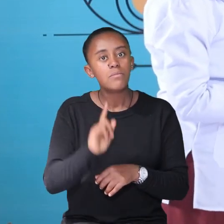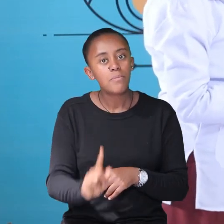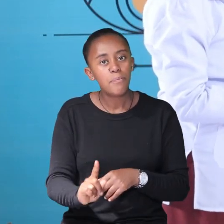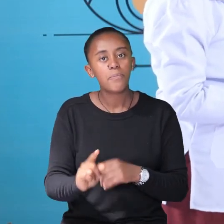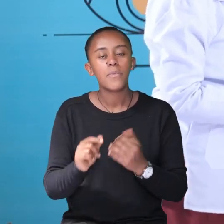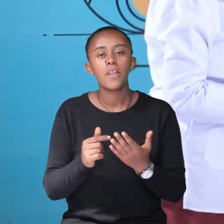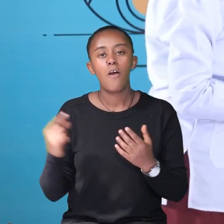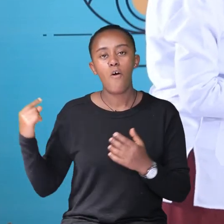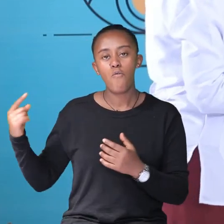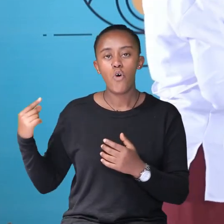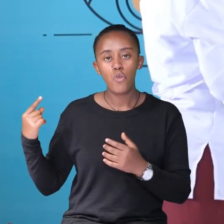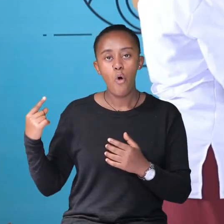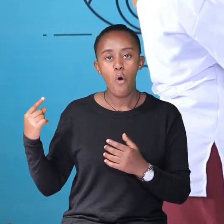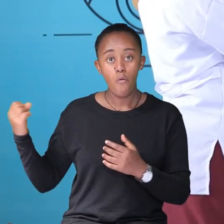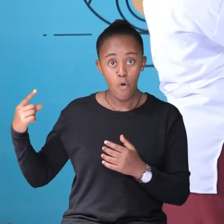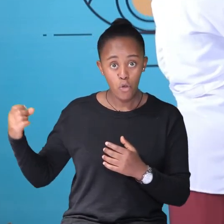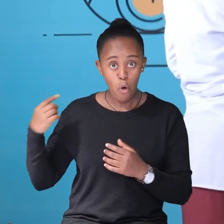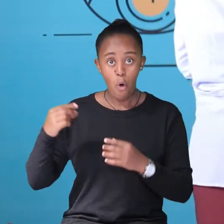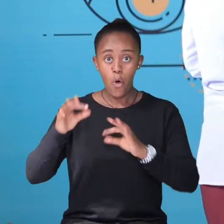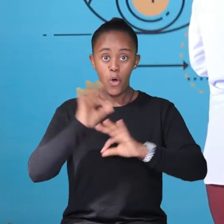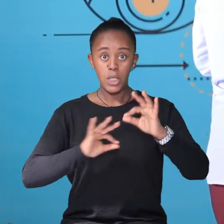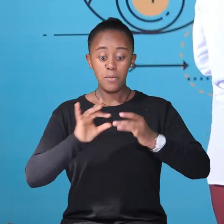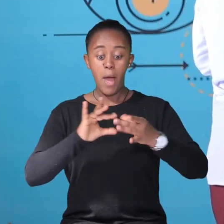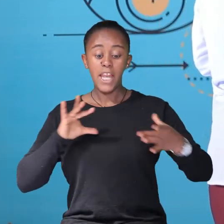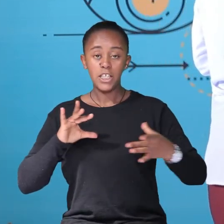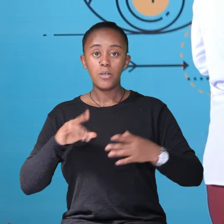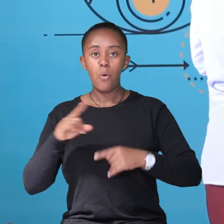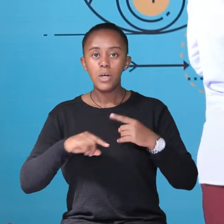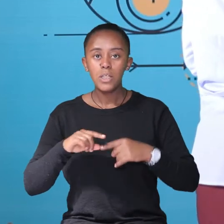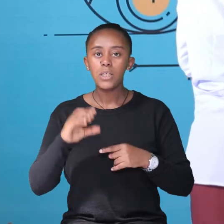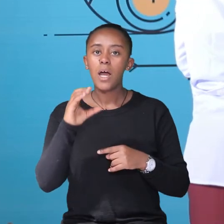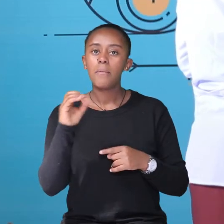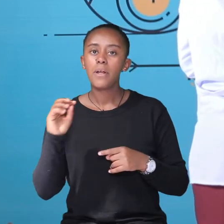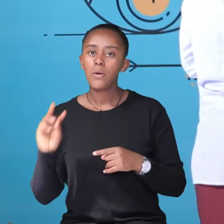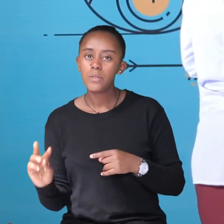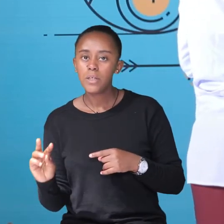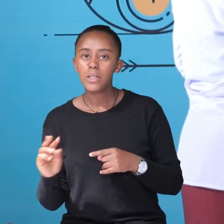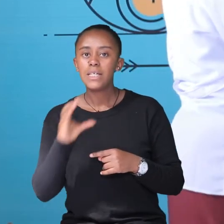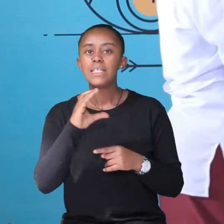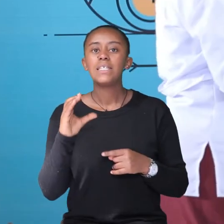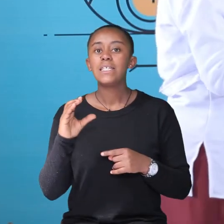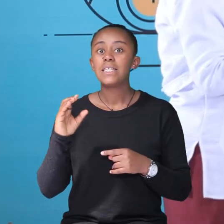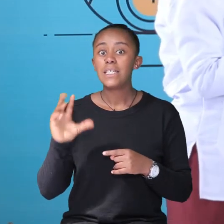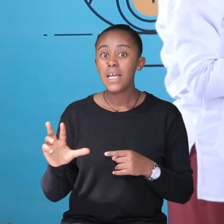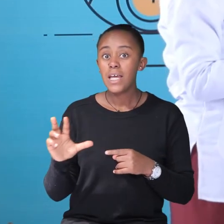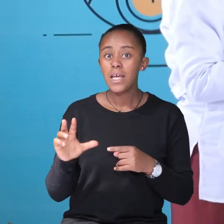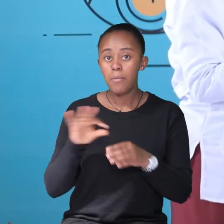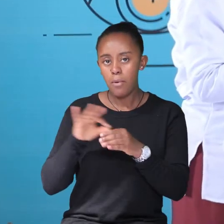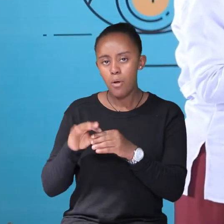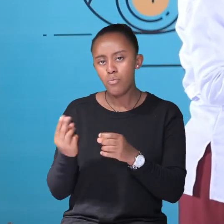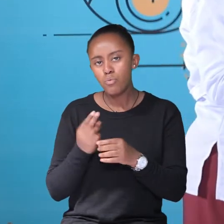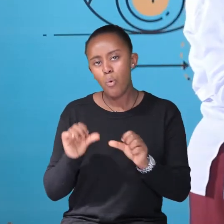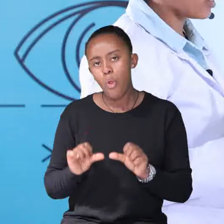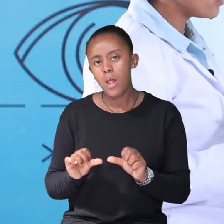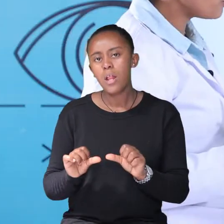when photorespiration occurs, carbon dioxide, the C3 plants lose